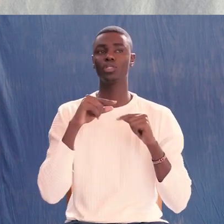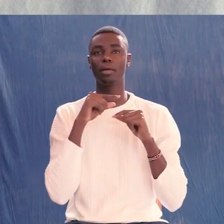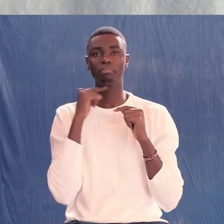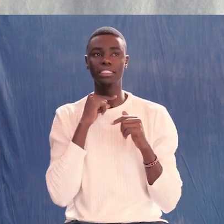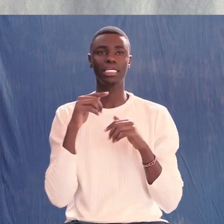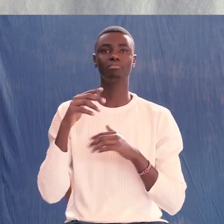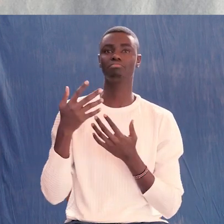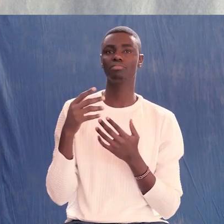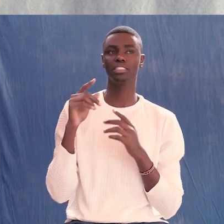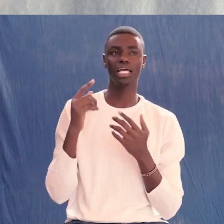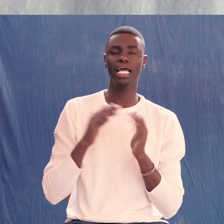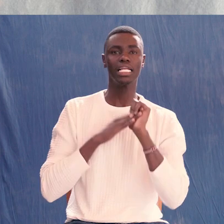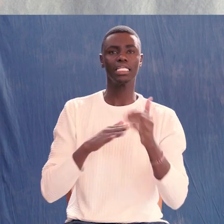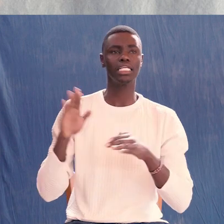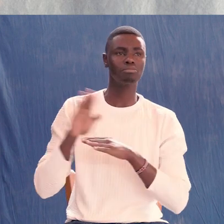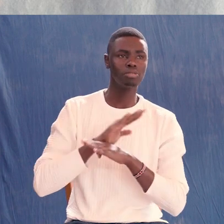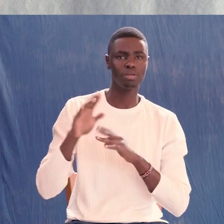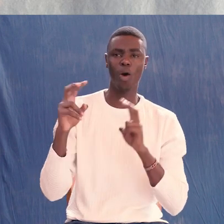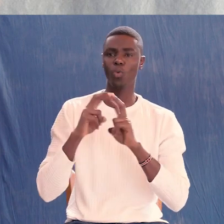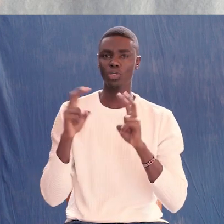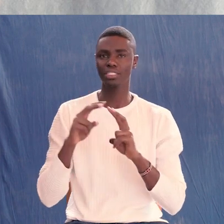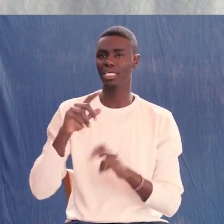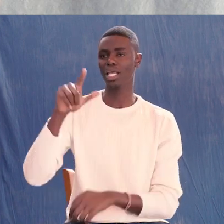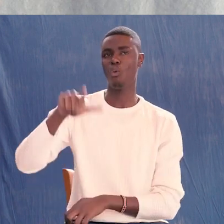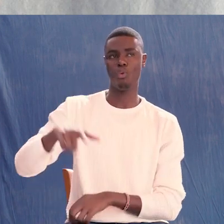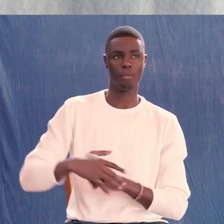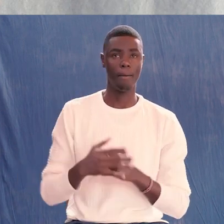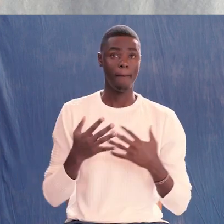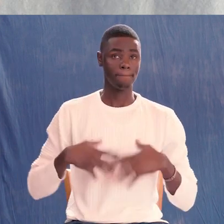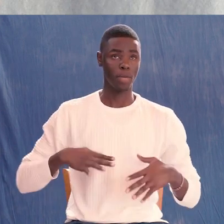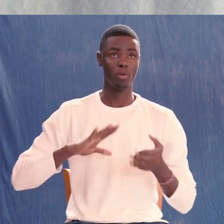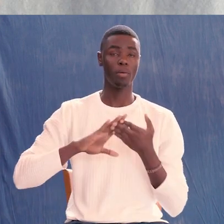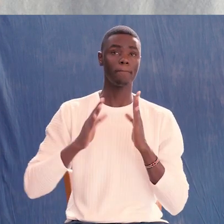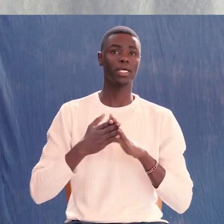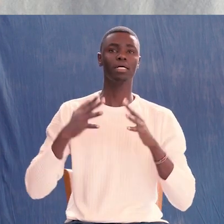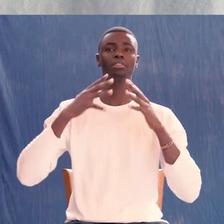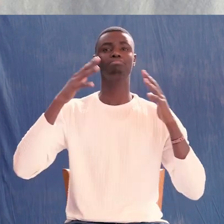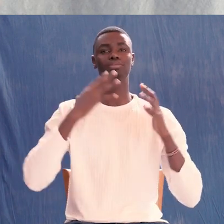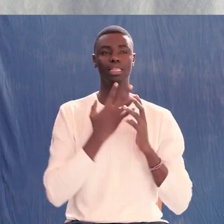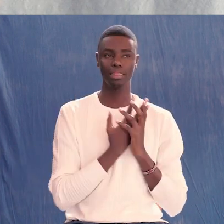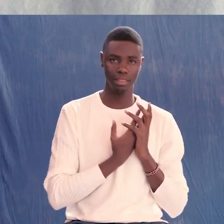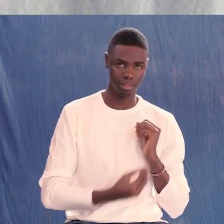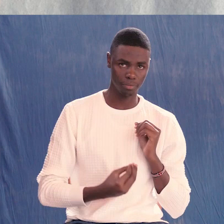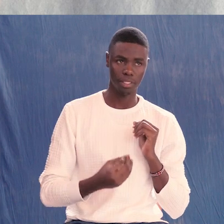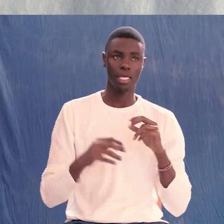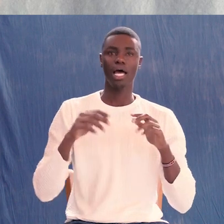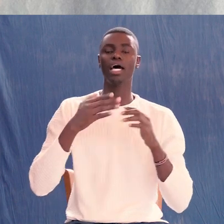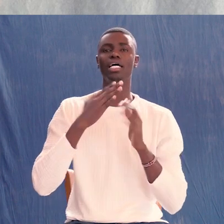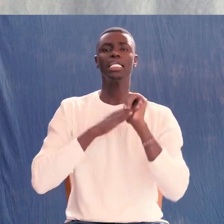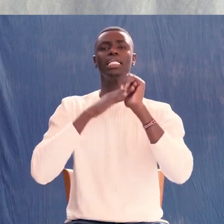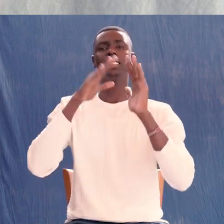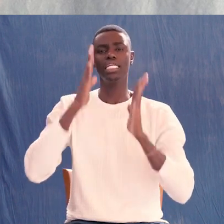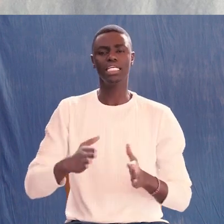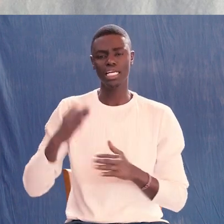the leaders are busy, contact gets increasingly shallow, people become increasingly frustrated. Nobody in leadership really knows them,